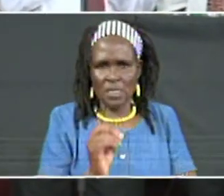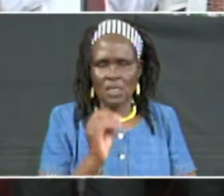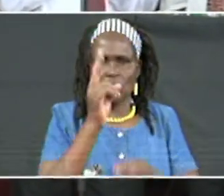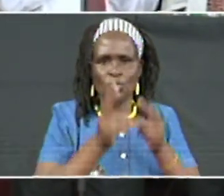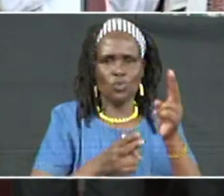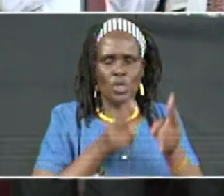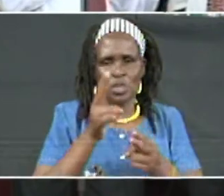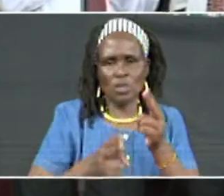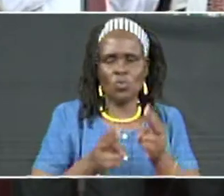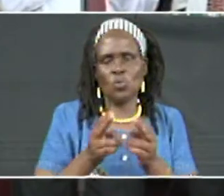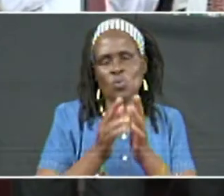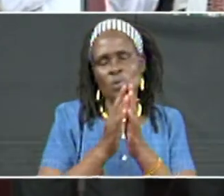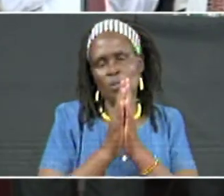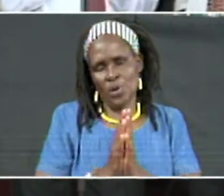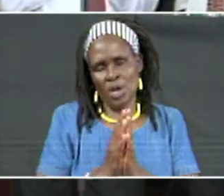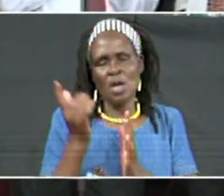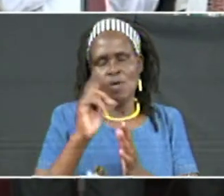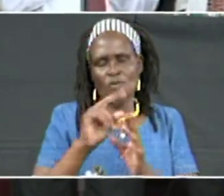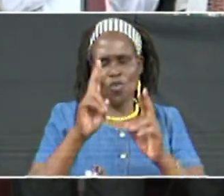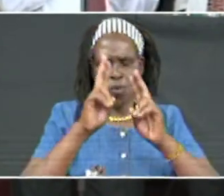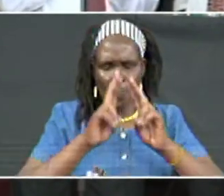for peaceful campaigns.